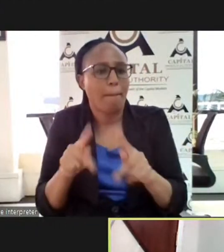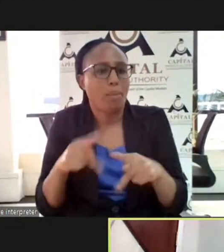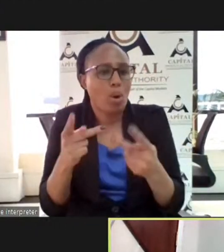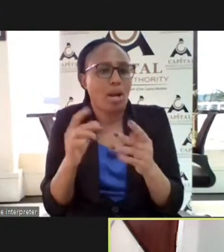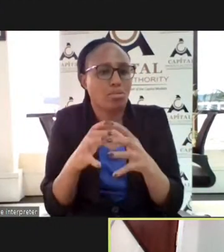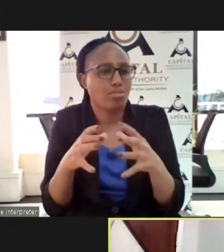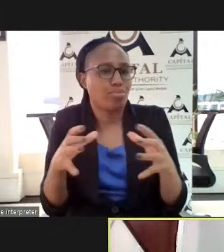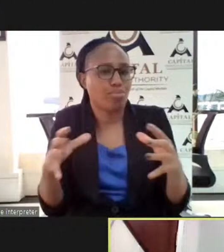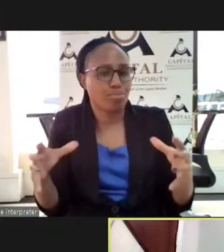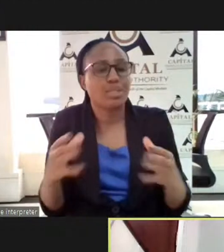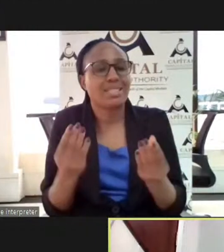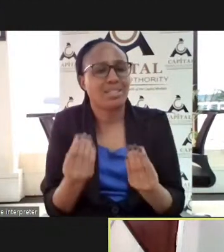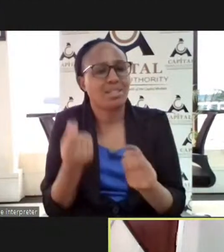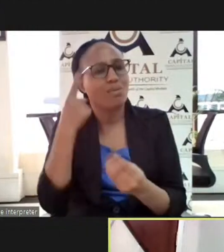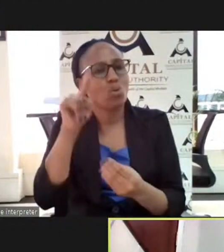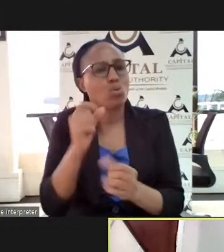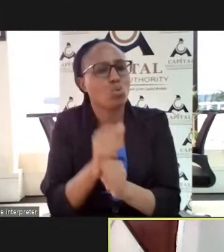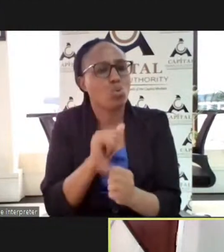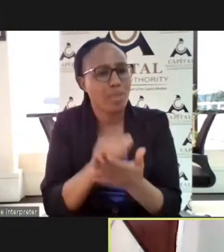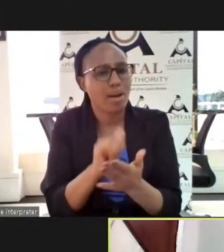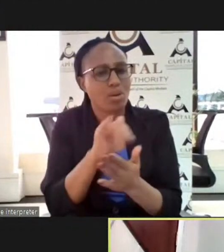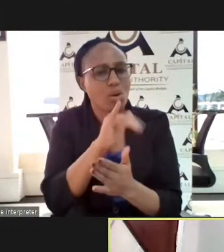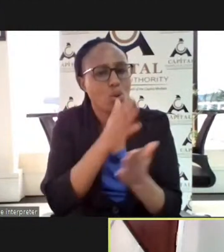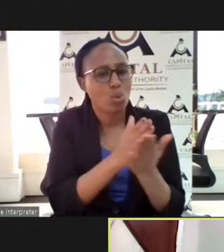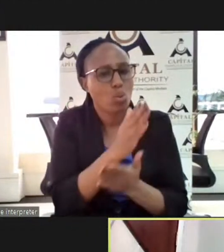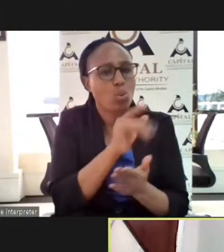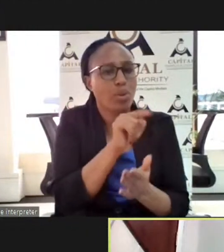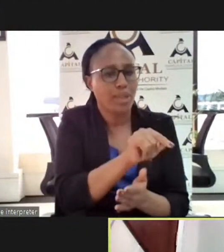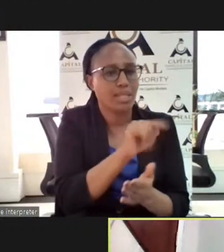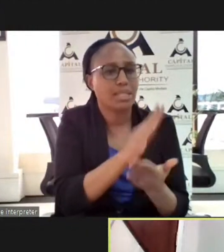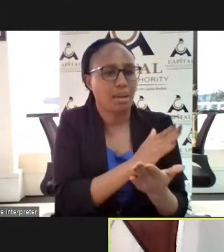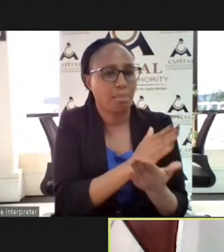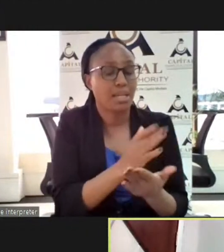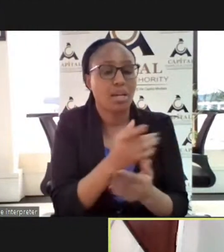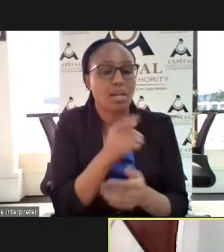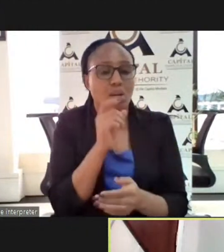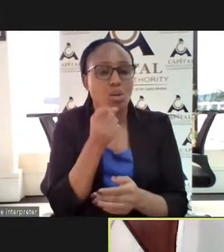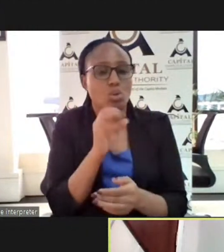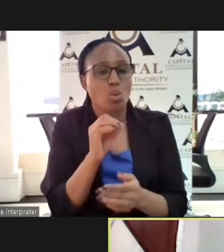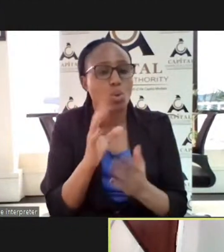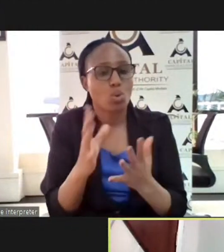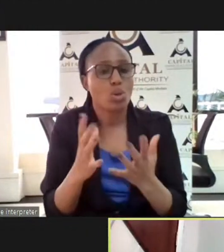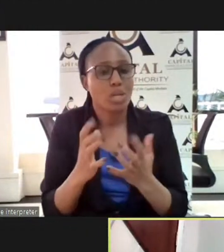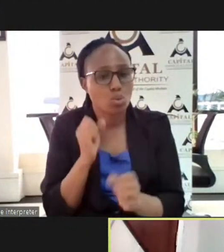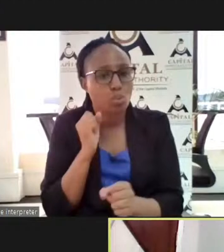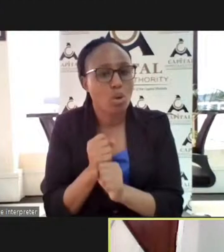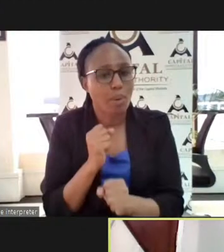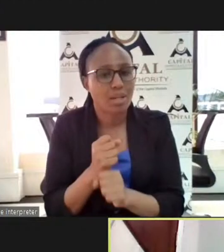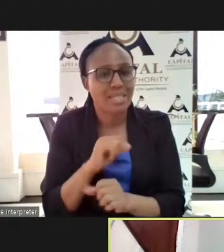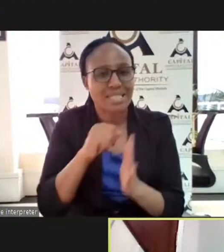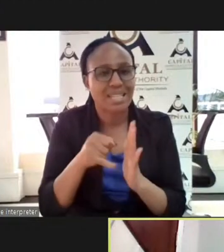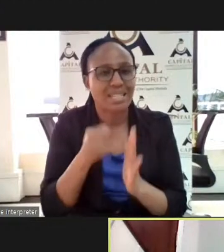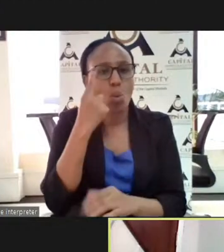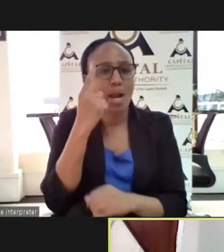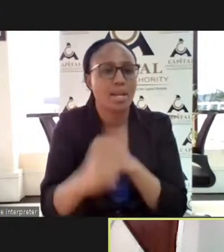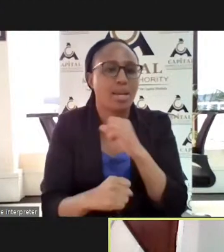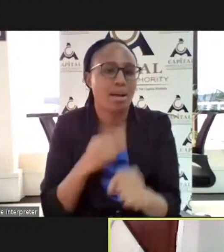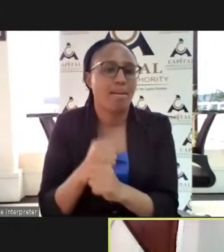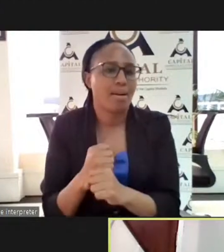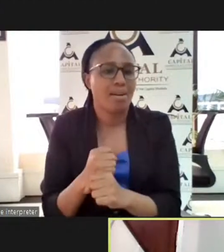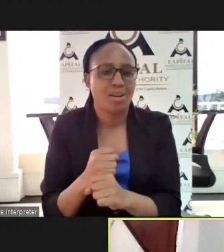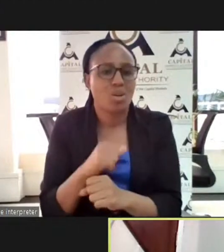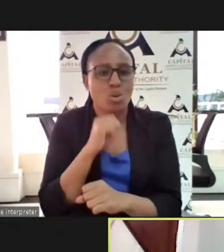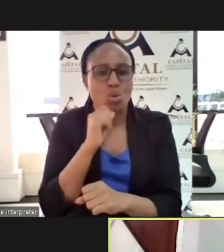easy for you to do that through the GEMS market segment. I mean, all you need is to have been operational for just 1 year. You don't even have